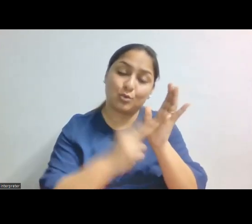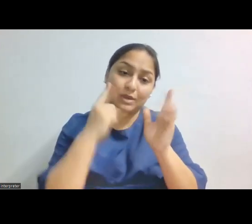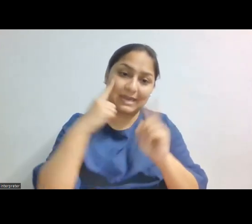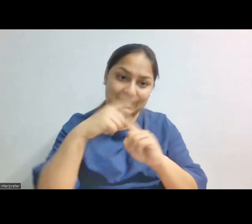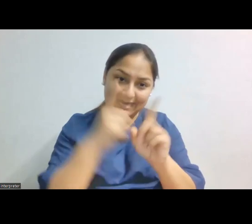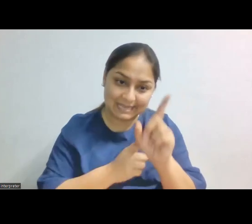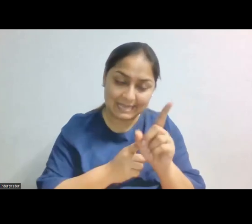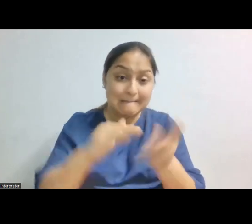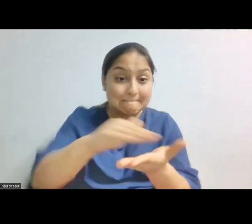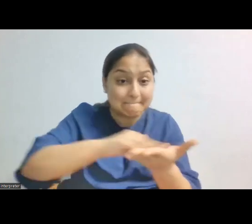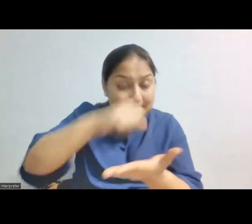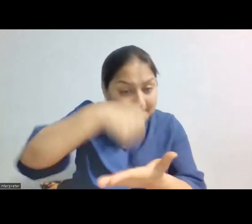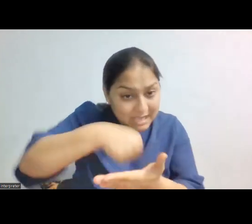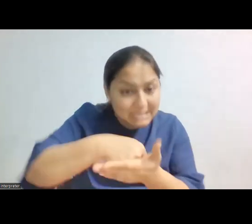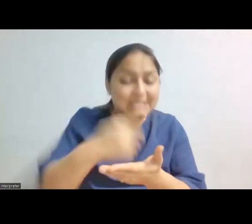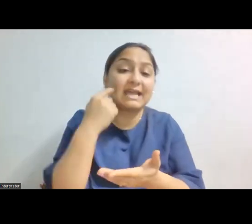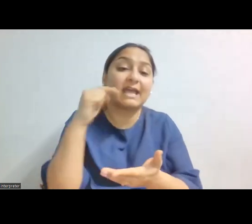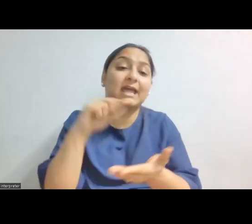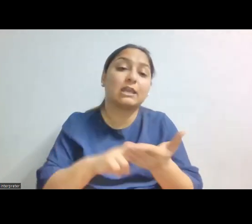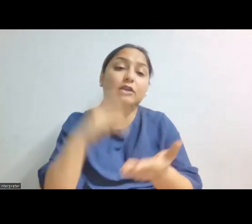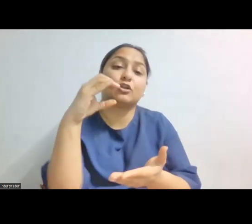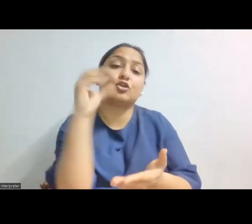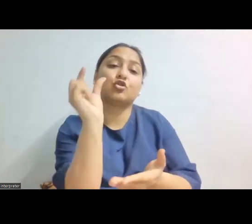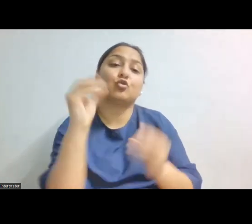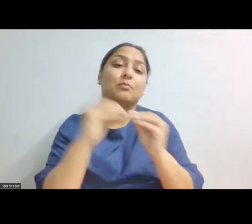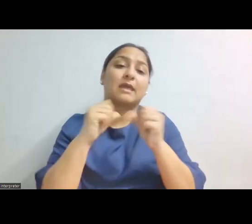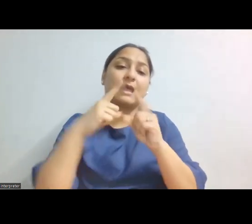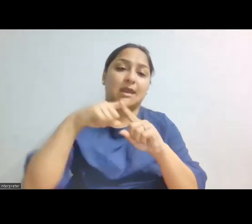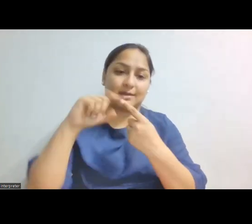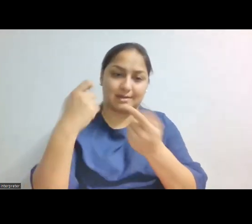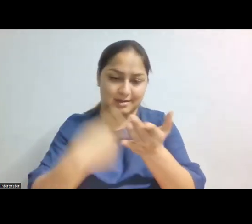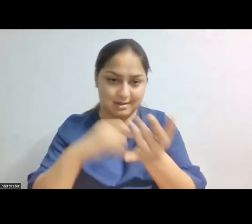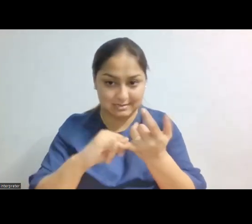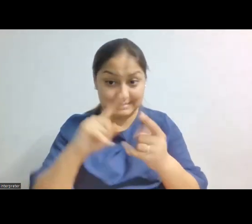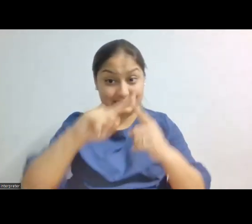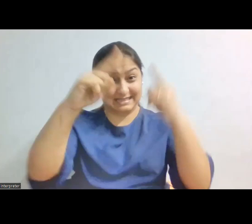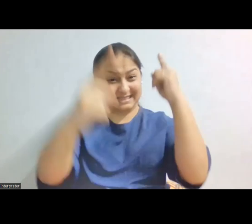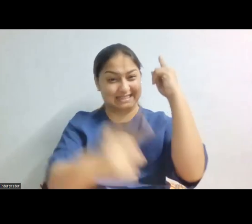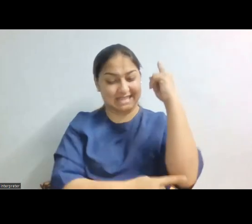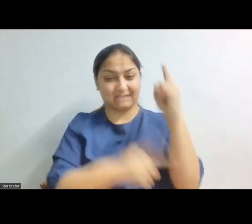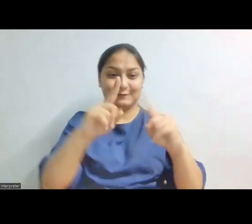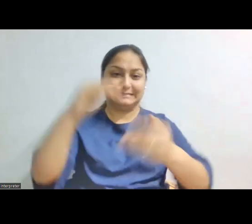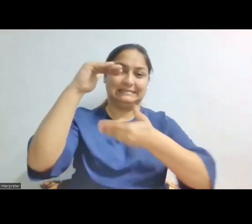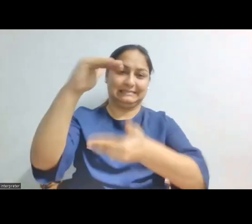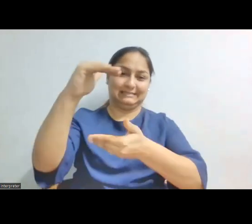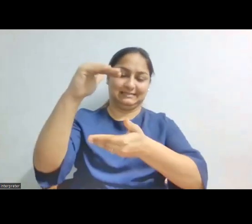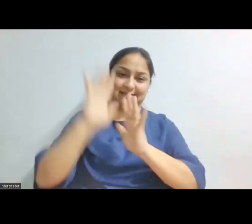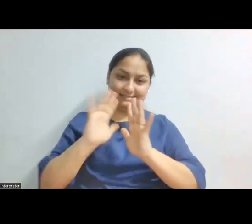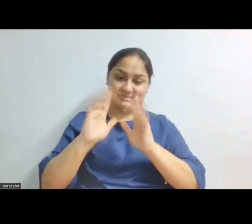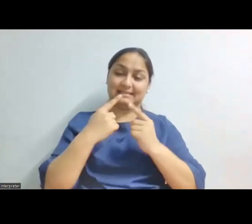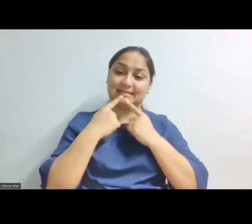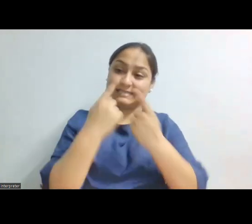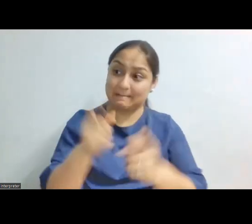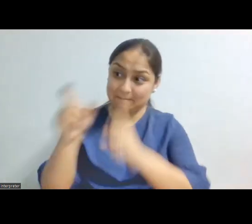entrepreneurship or women's self-employment. And then, so the last sort of chunk of recommendations that came out